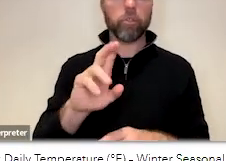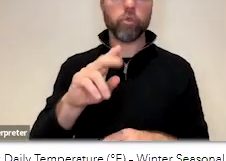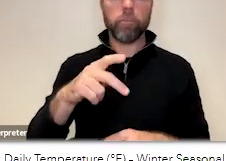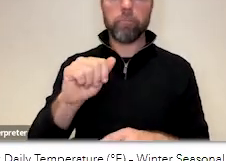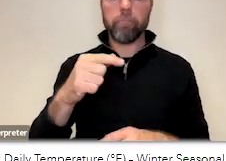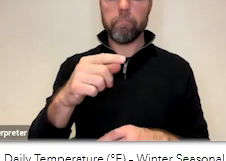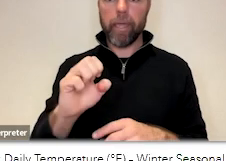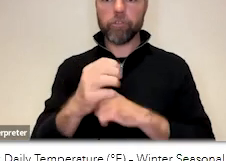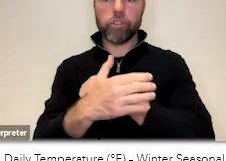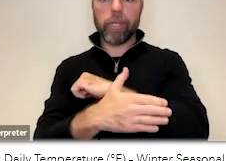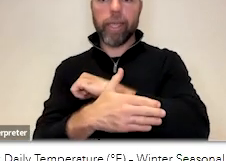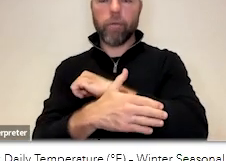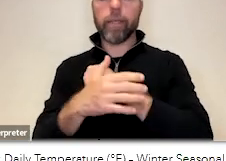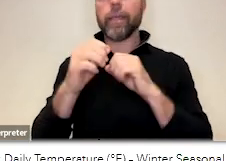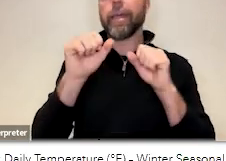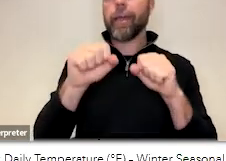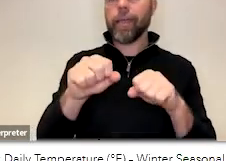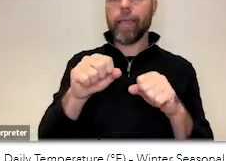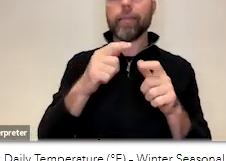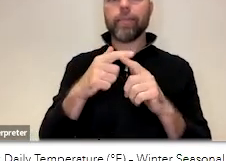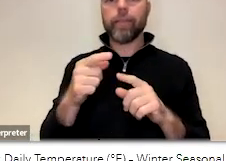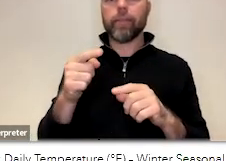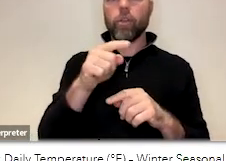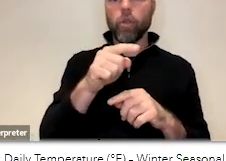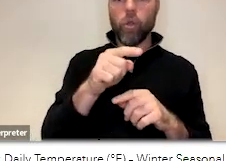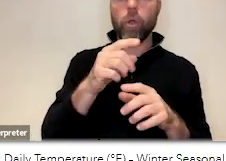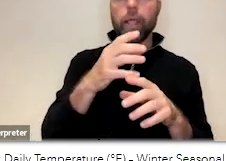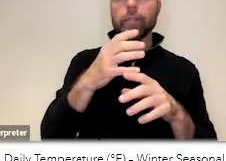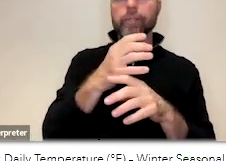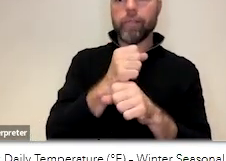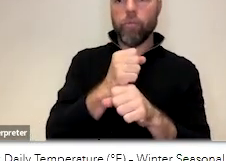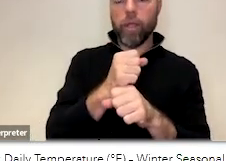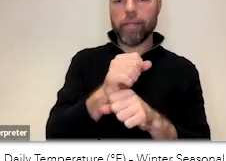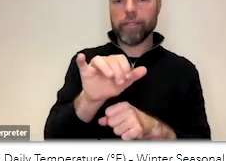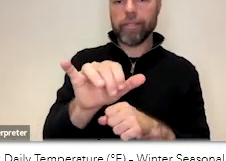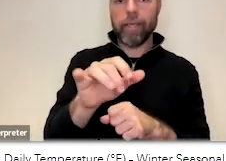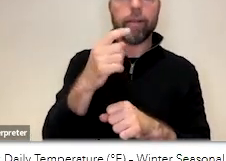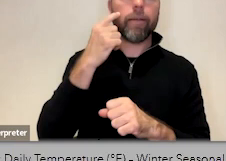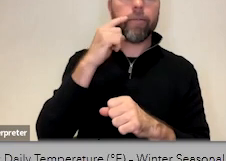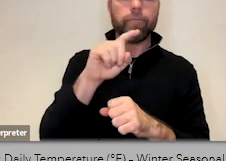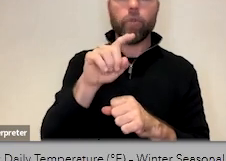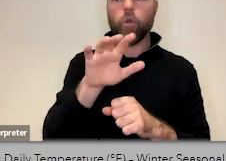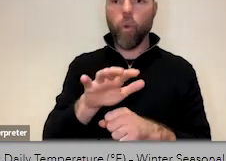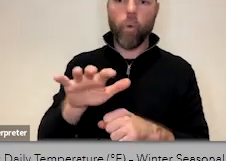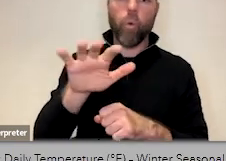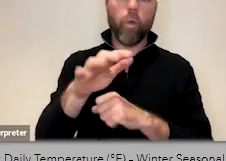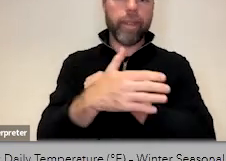I can come in and I can summarize that for my entire